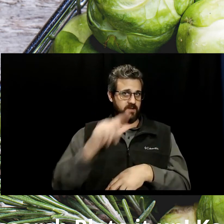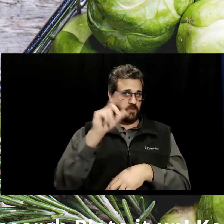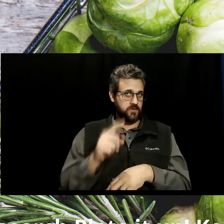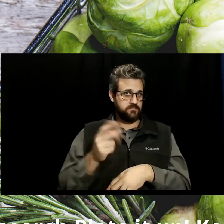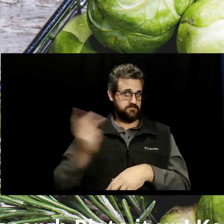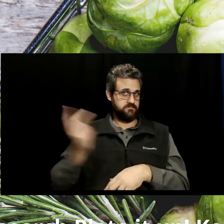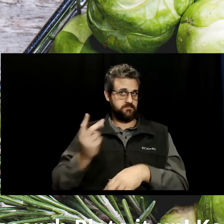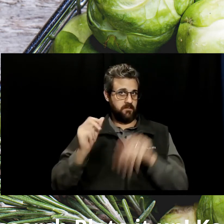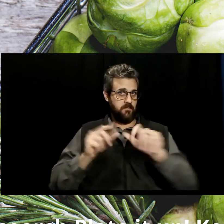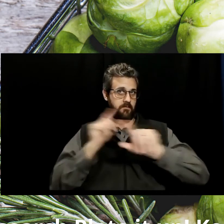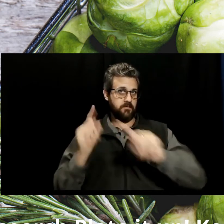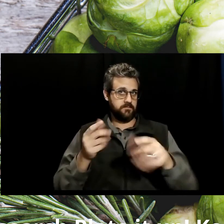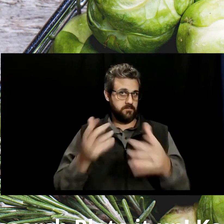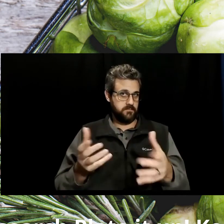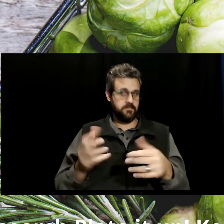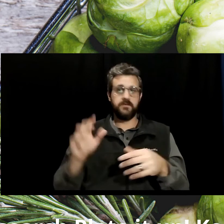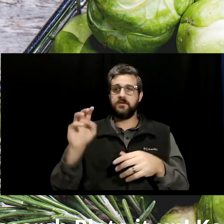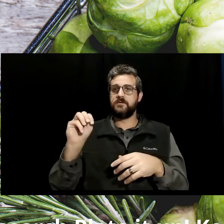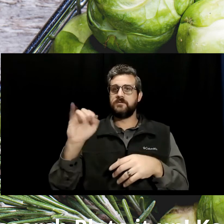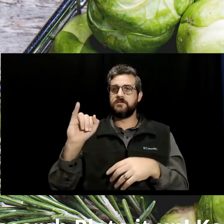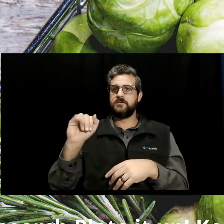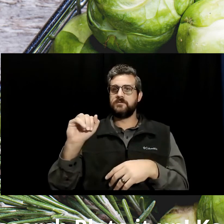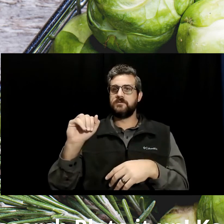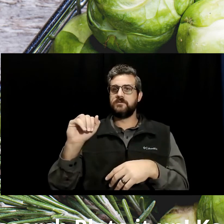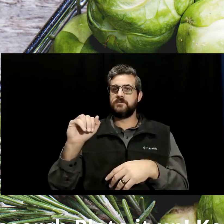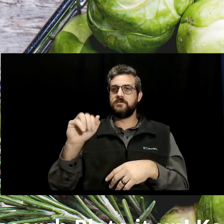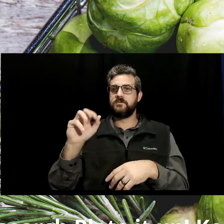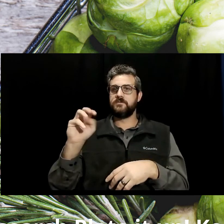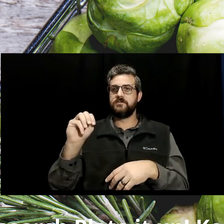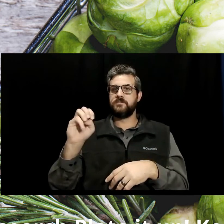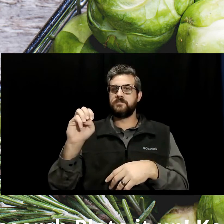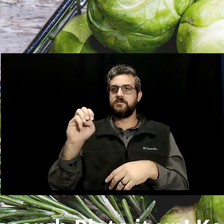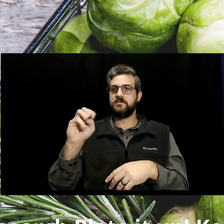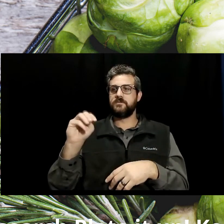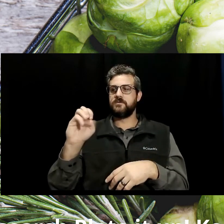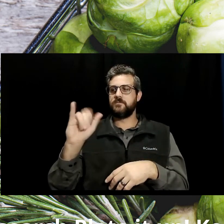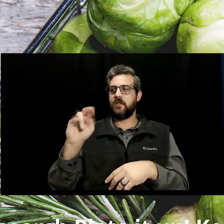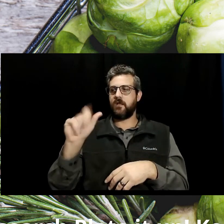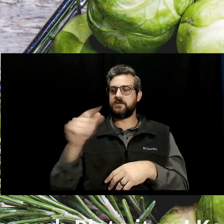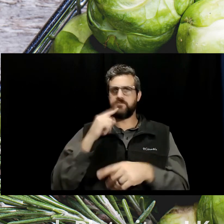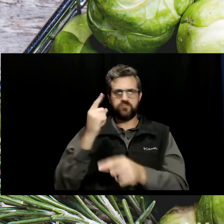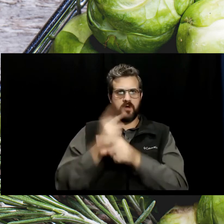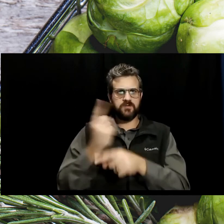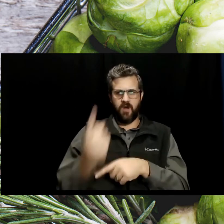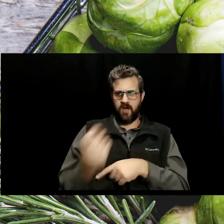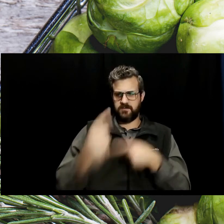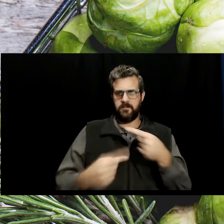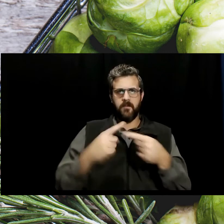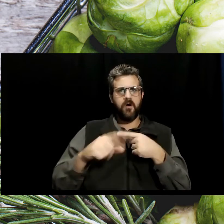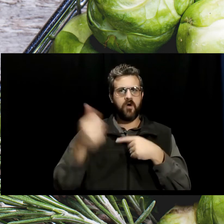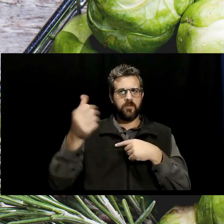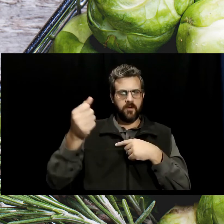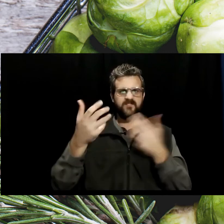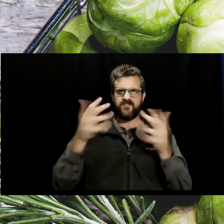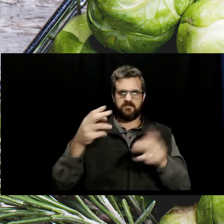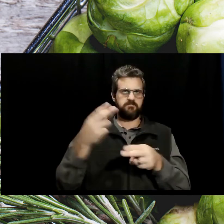could address. So, Kristi, I saw that we had a question about the extra milk, and Kristi has addressed